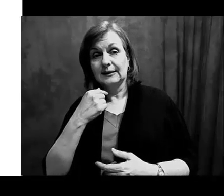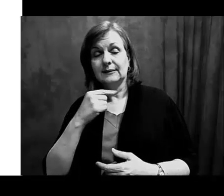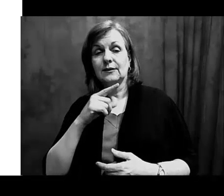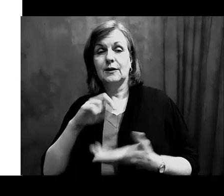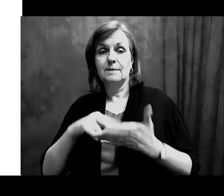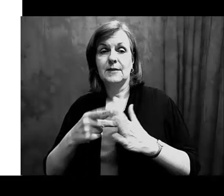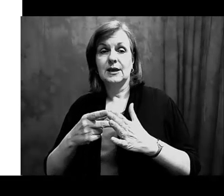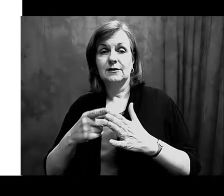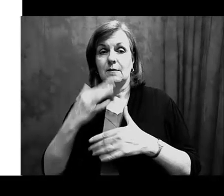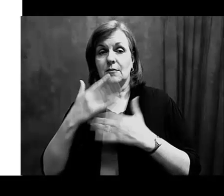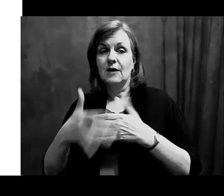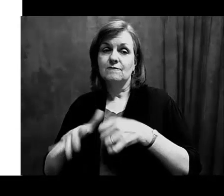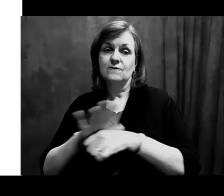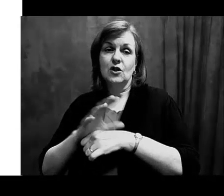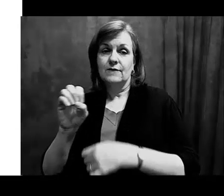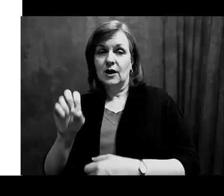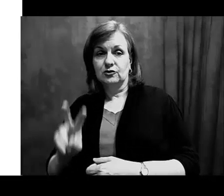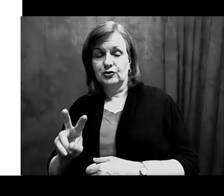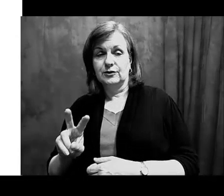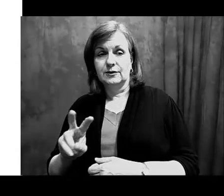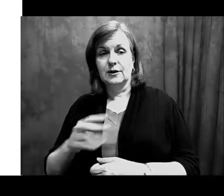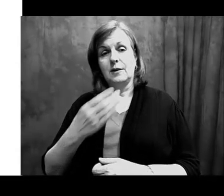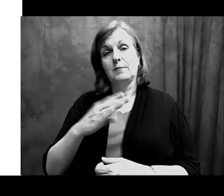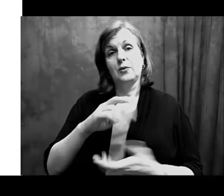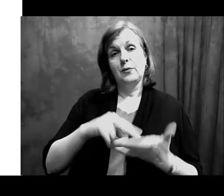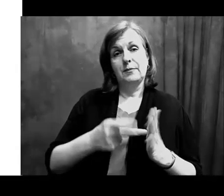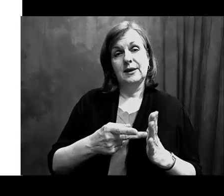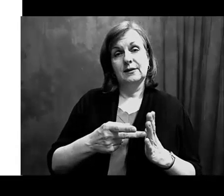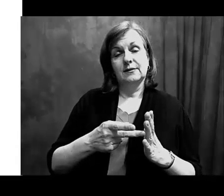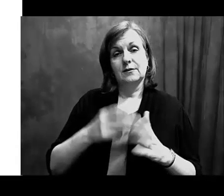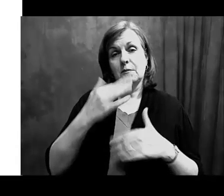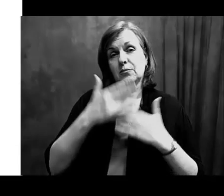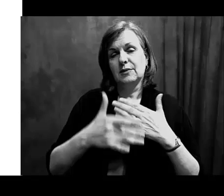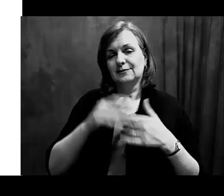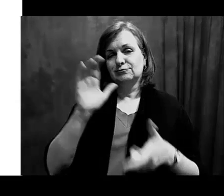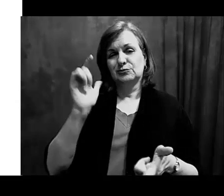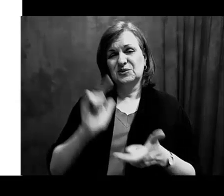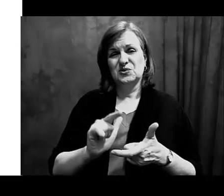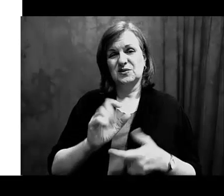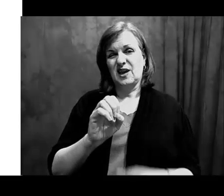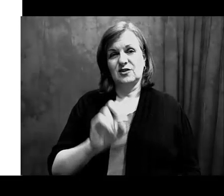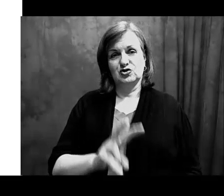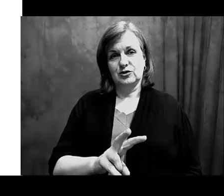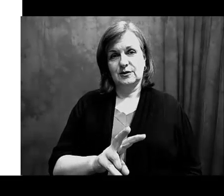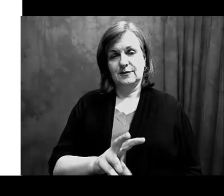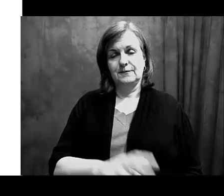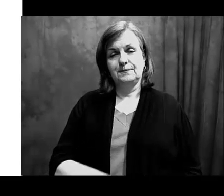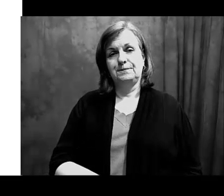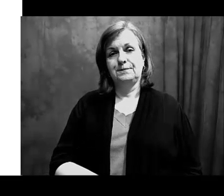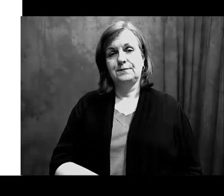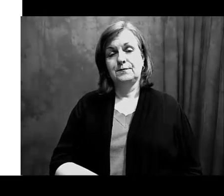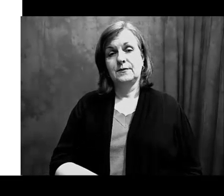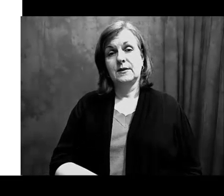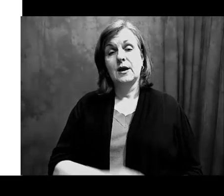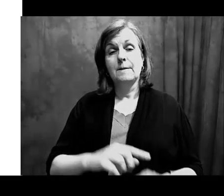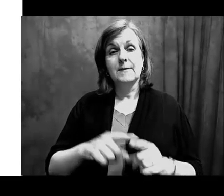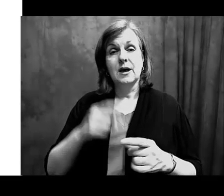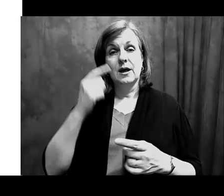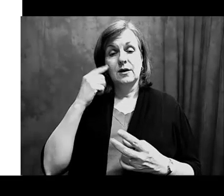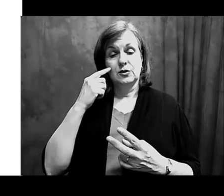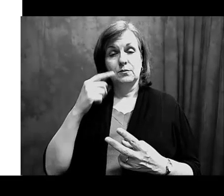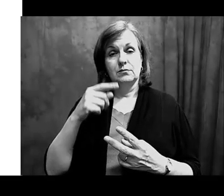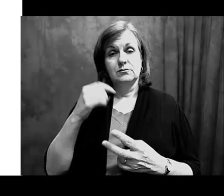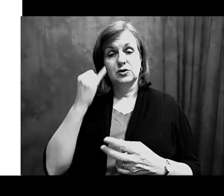the red being, of course, the oxygenated, the blue, the deoxygenated. And the problem is, if